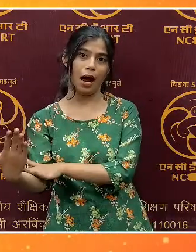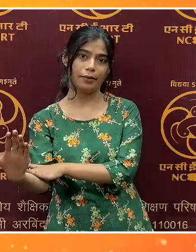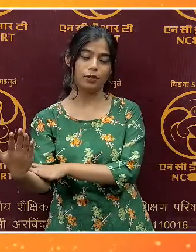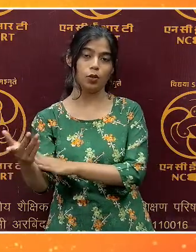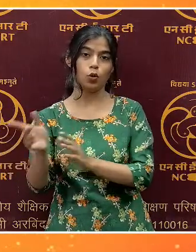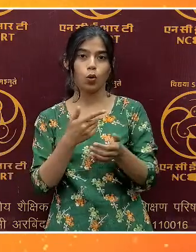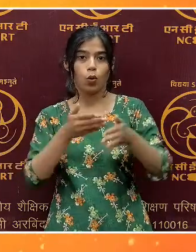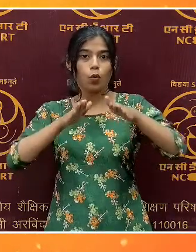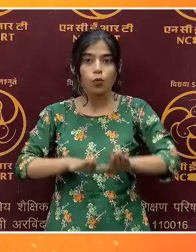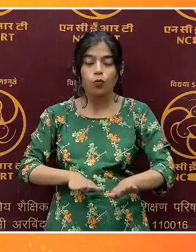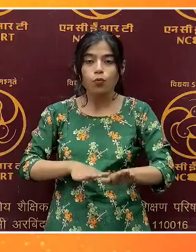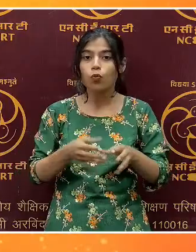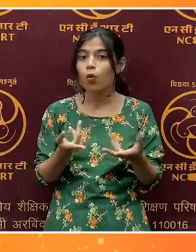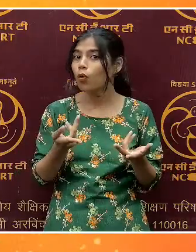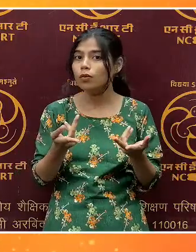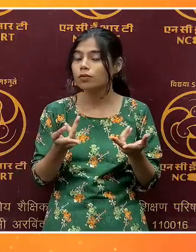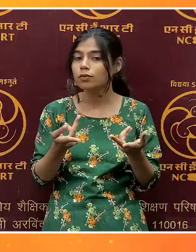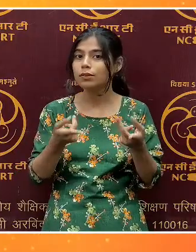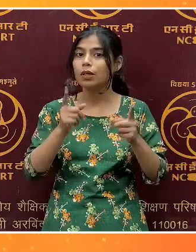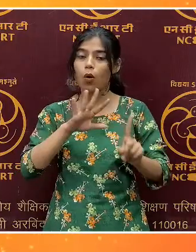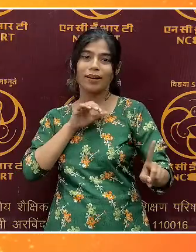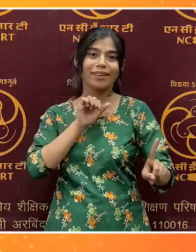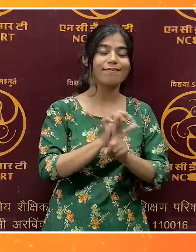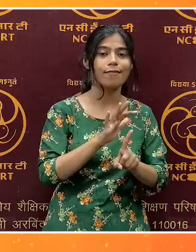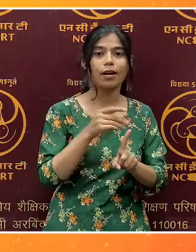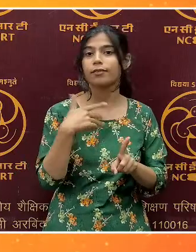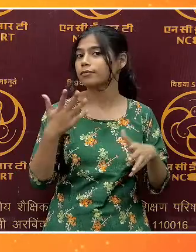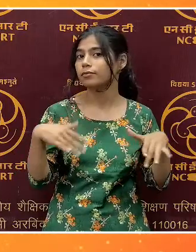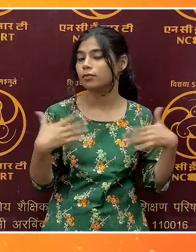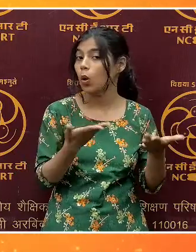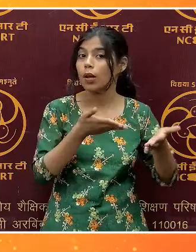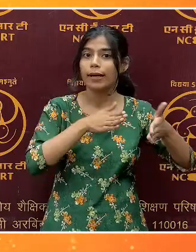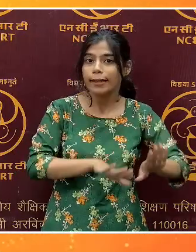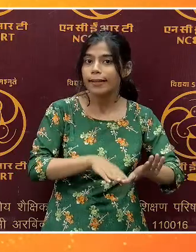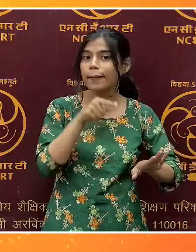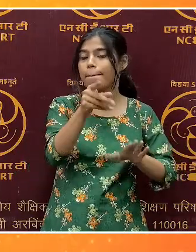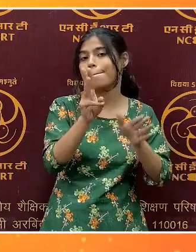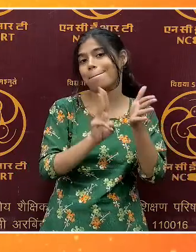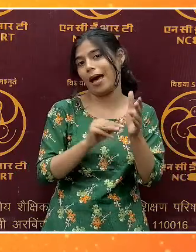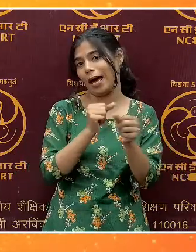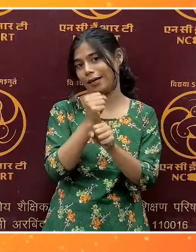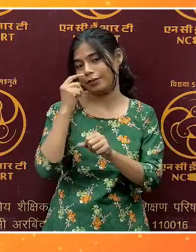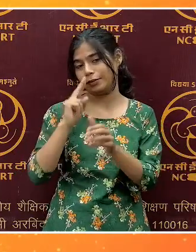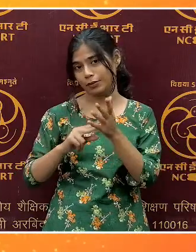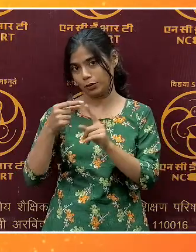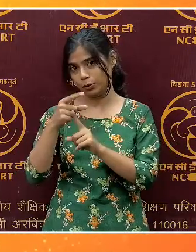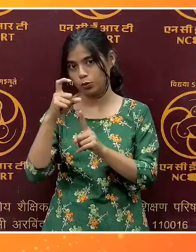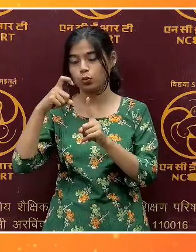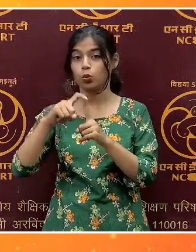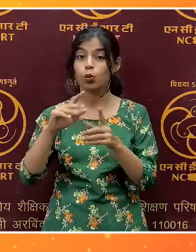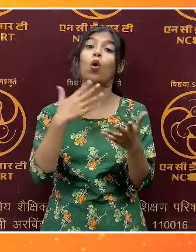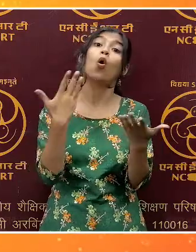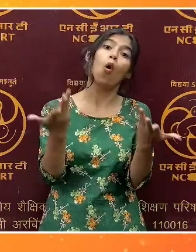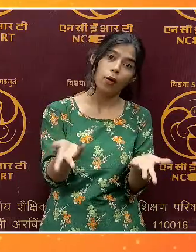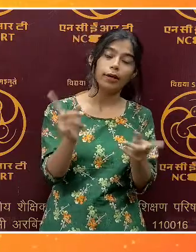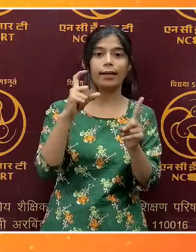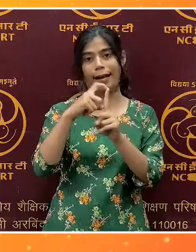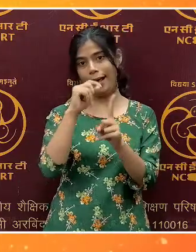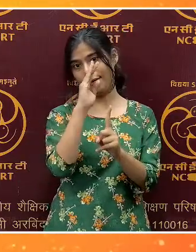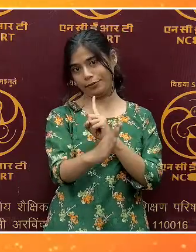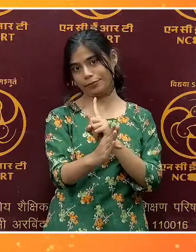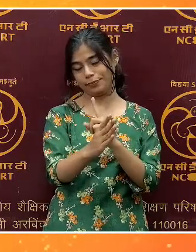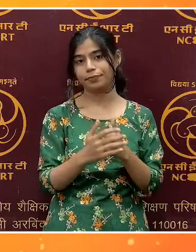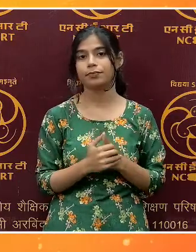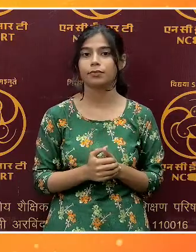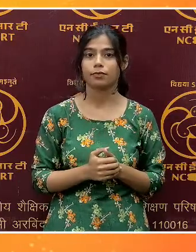force will produce an effect depending on its magnitude as well as direction. Right. So, force